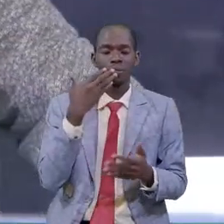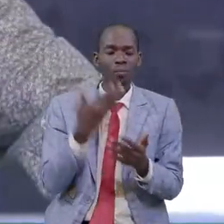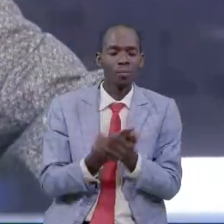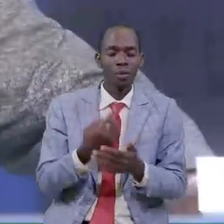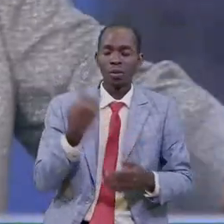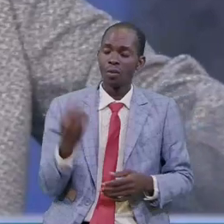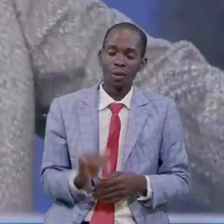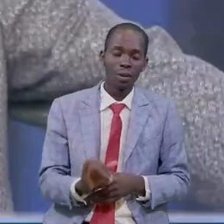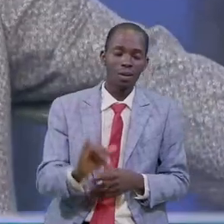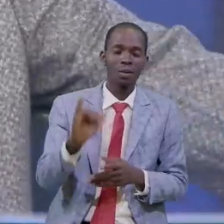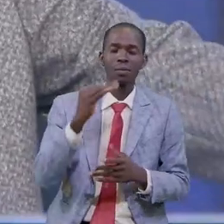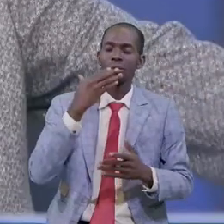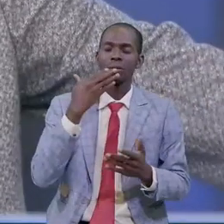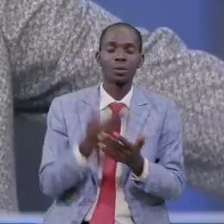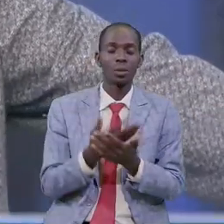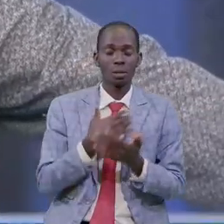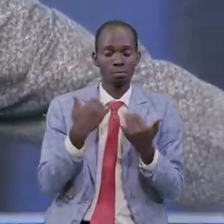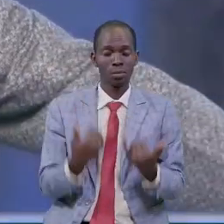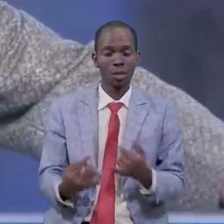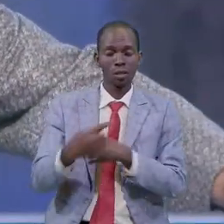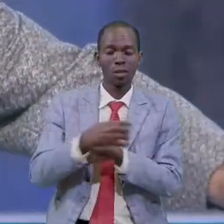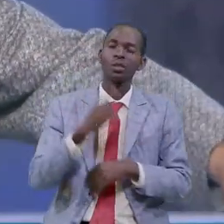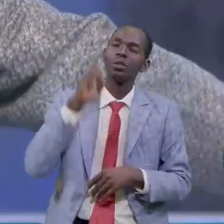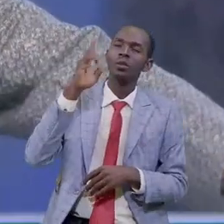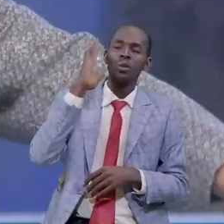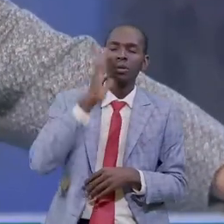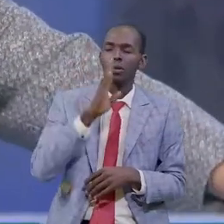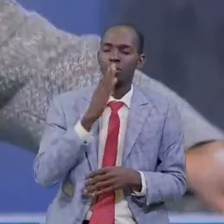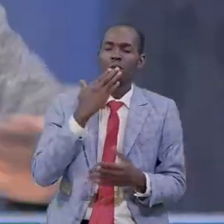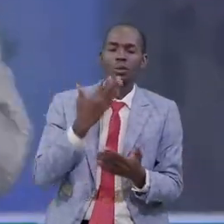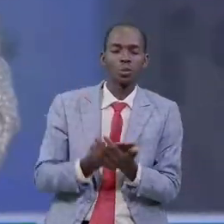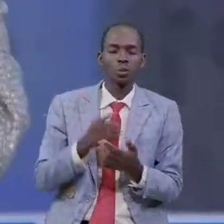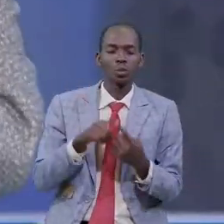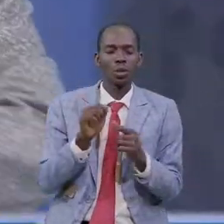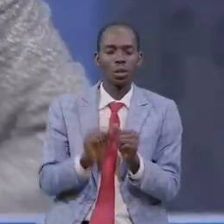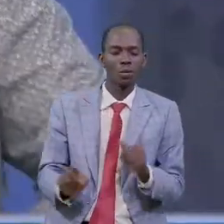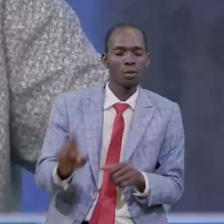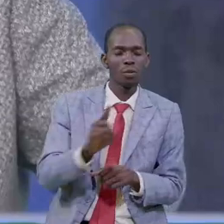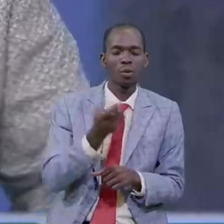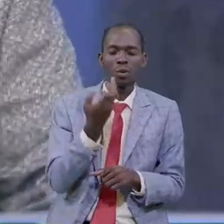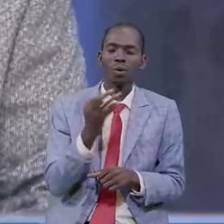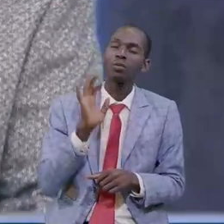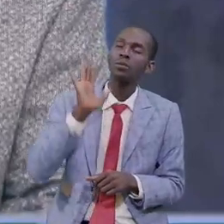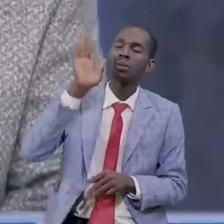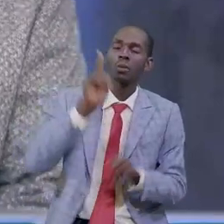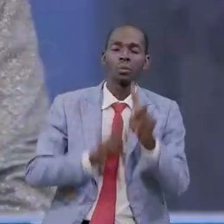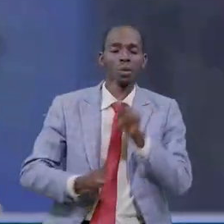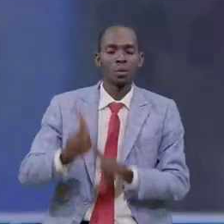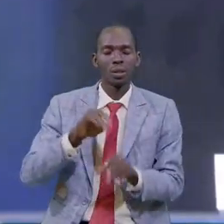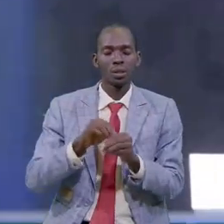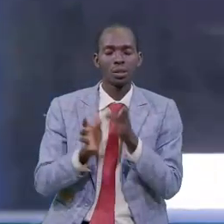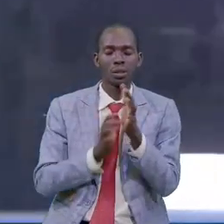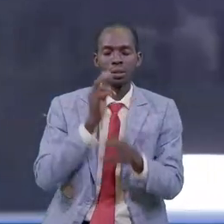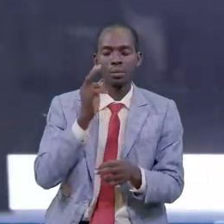À jamais and bon. Today you'll be good to everyone aujourd'hui, of your people tu seras bon in Jesus à chacun name. De